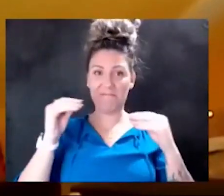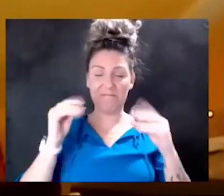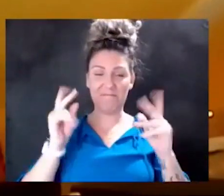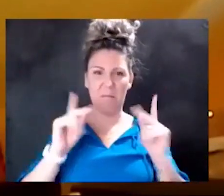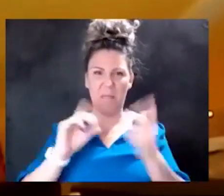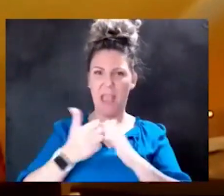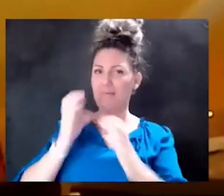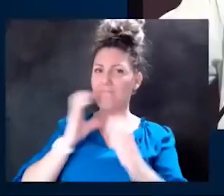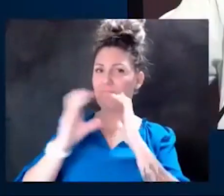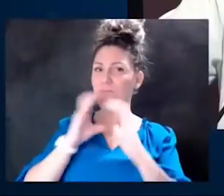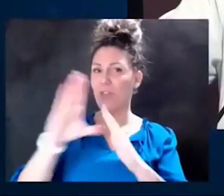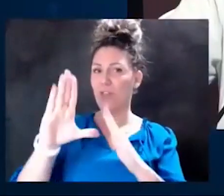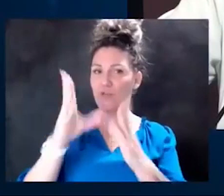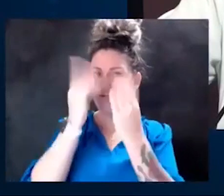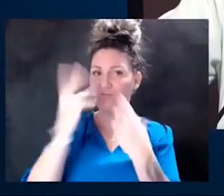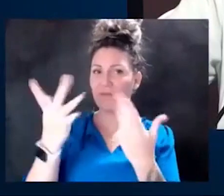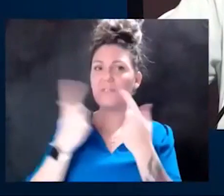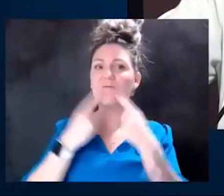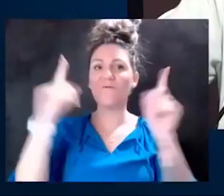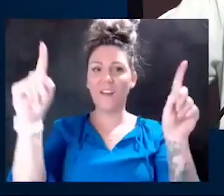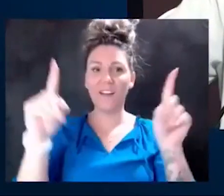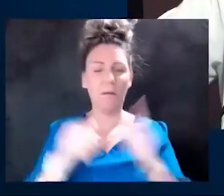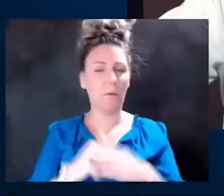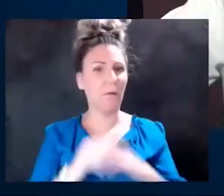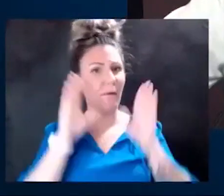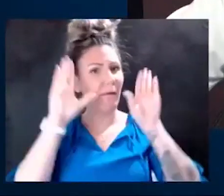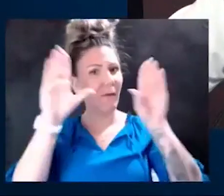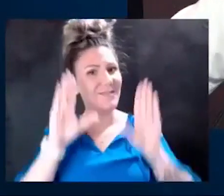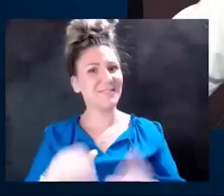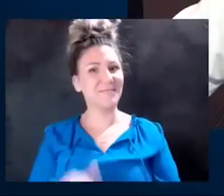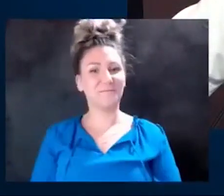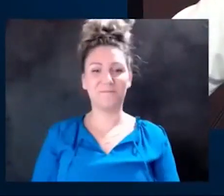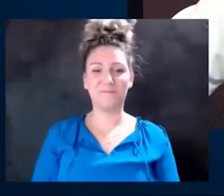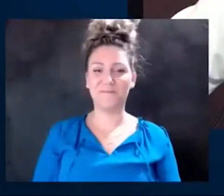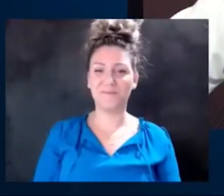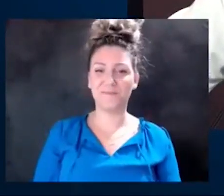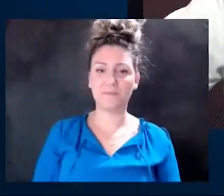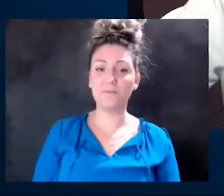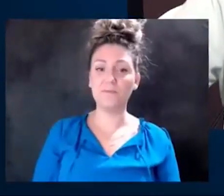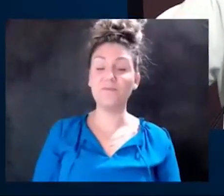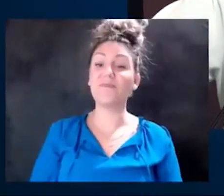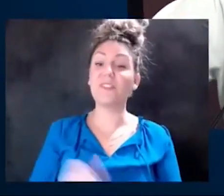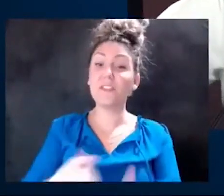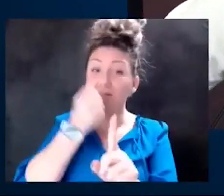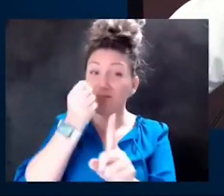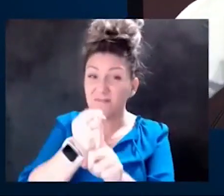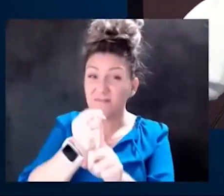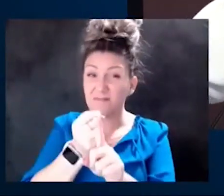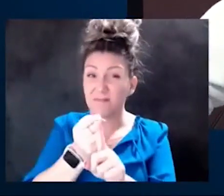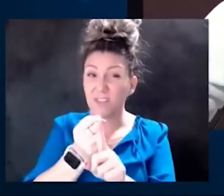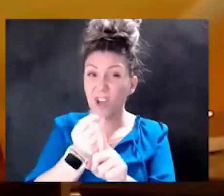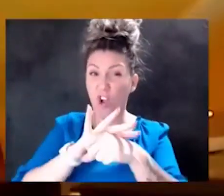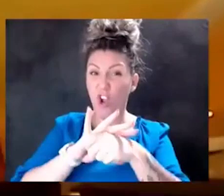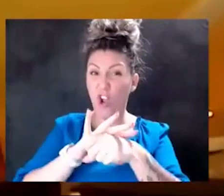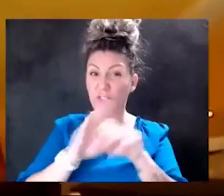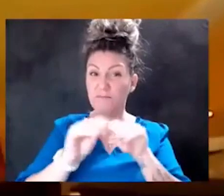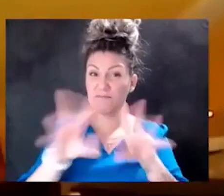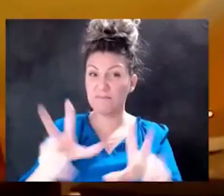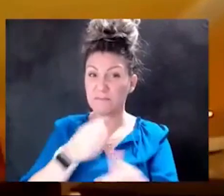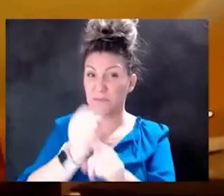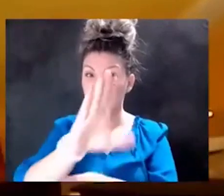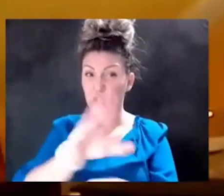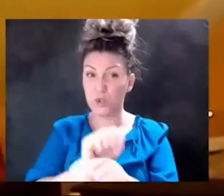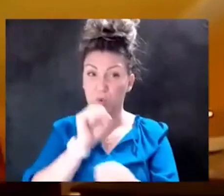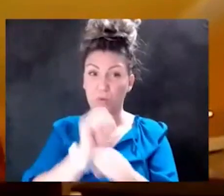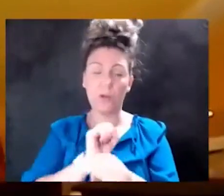data effectively. Outstanding. So has the pandemic impacted the kind of work you do? Definitely so,